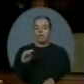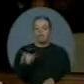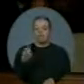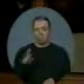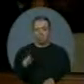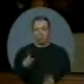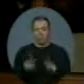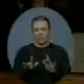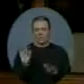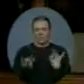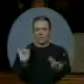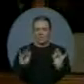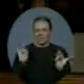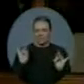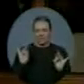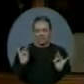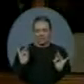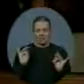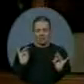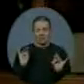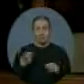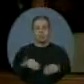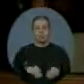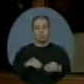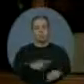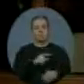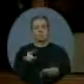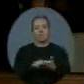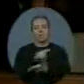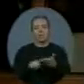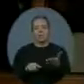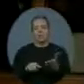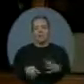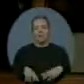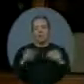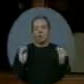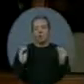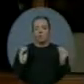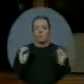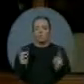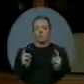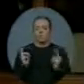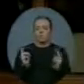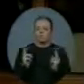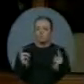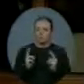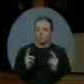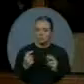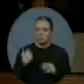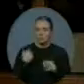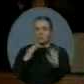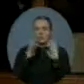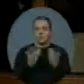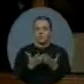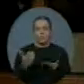evacuation. And this minister cancelled the emergency evacuation center in Attawapiskat last December because he didn't want to fund the school that it was going to